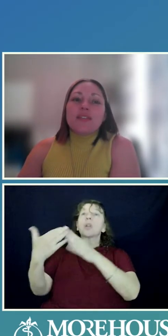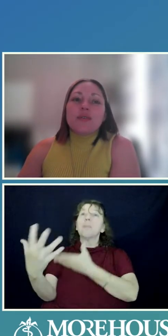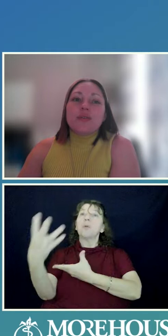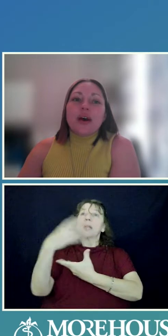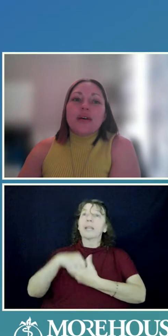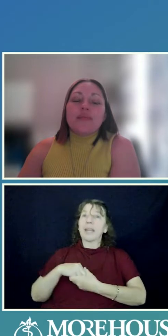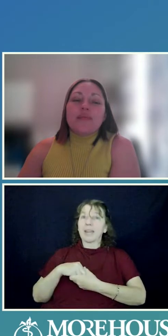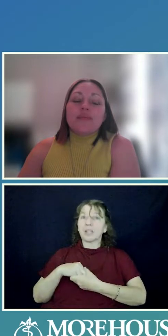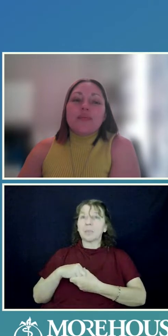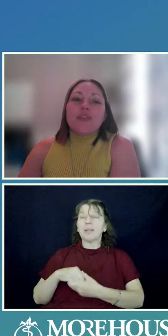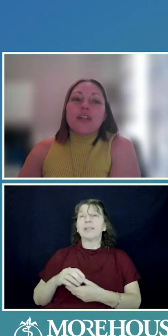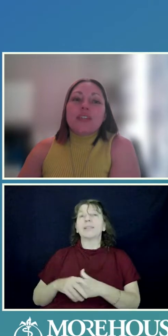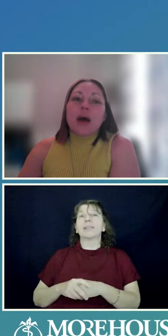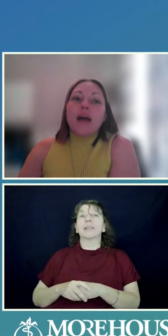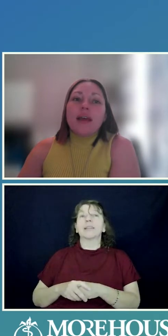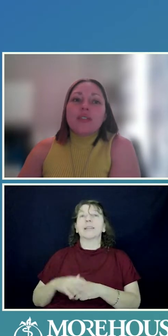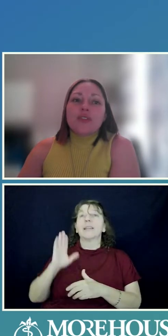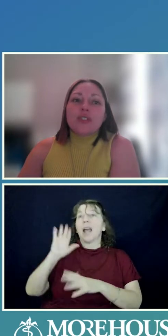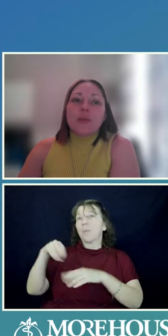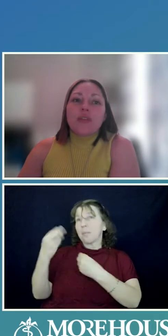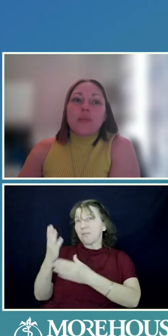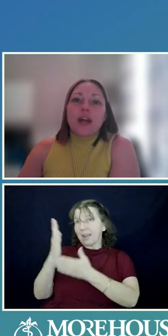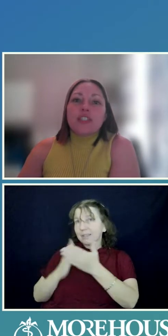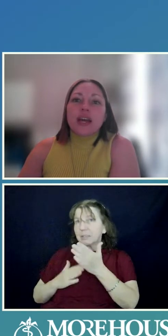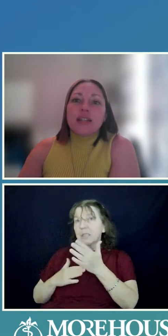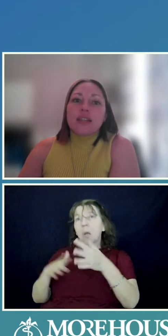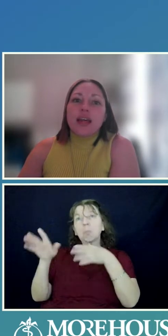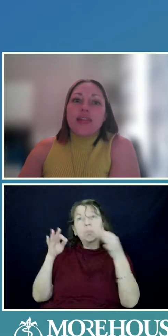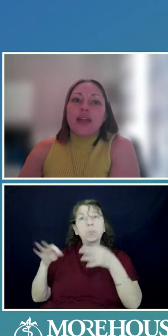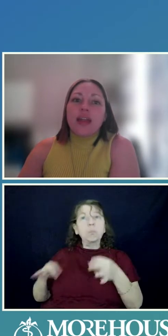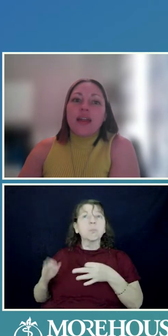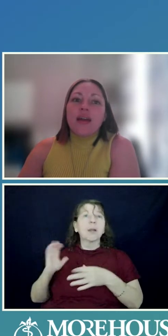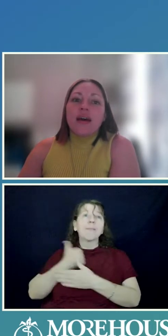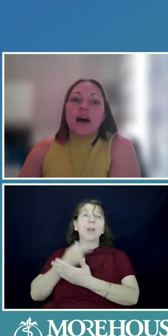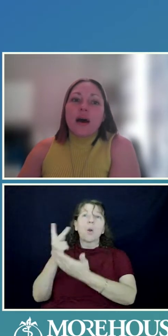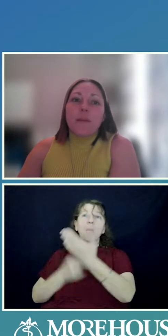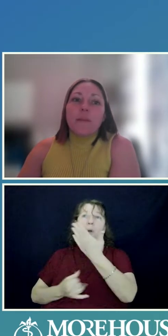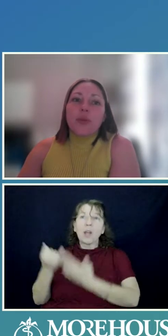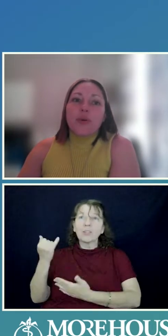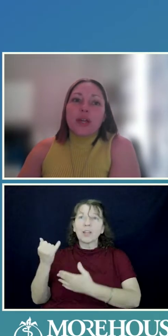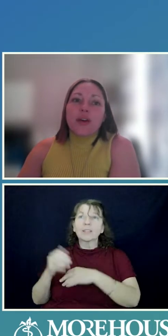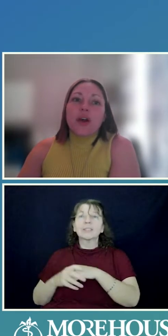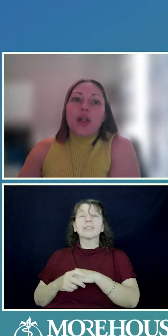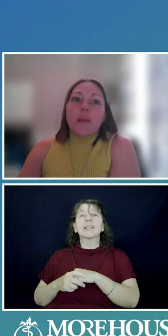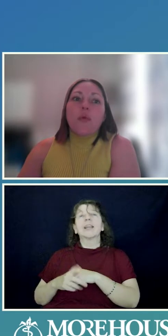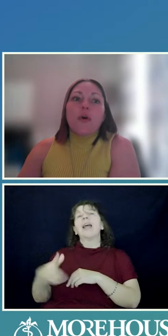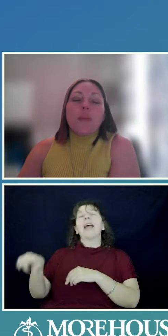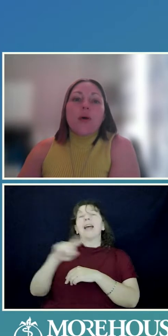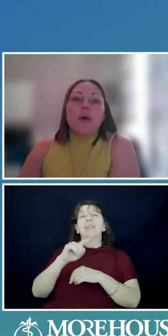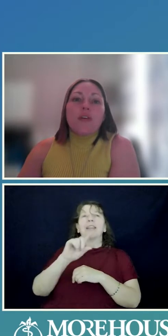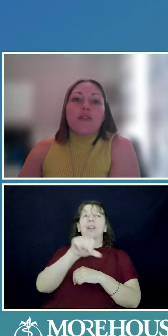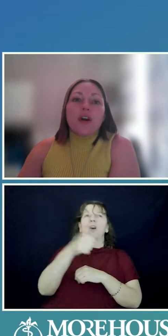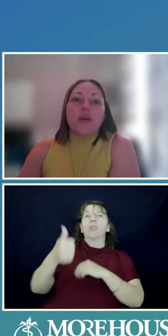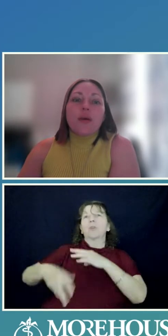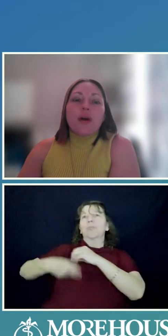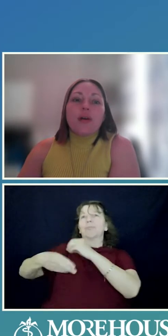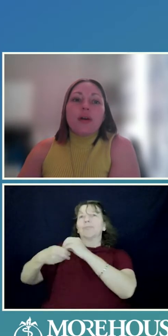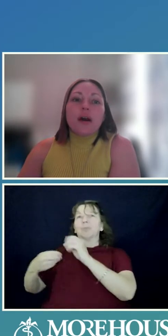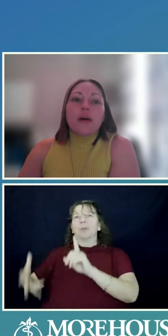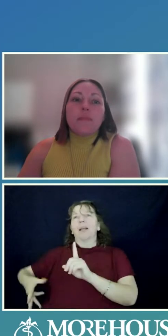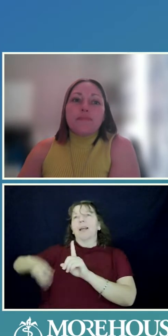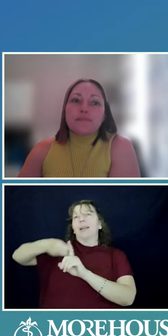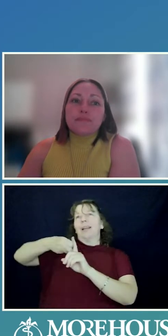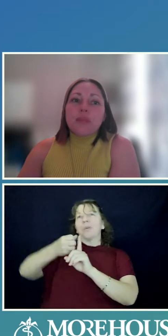going to provide some highlights for some of the projects, and then you'll hear a lot more about one of our